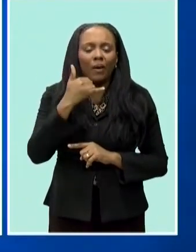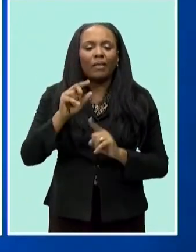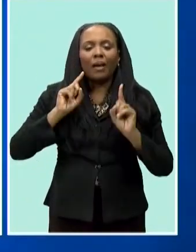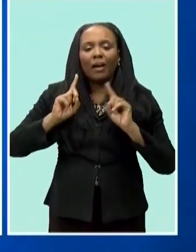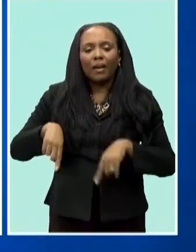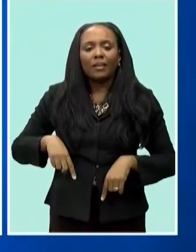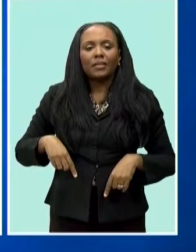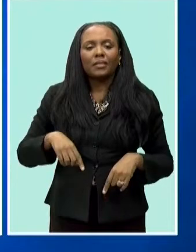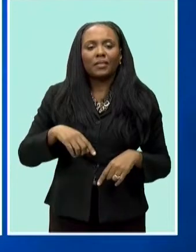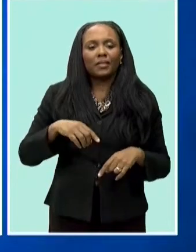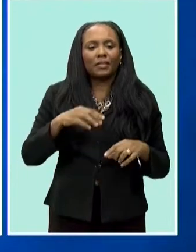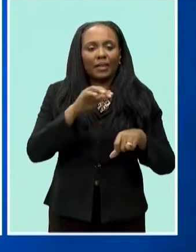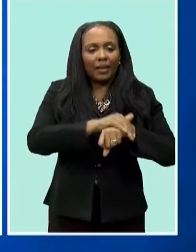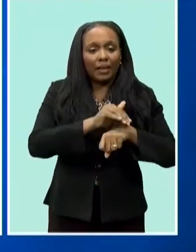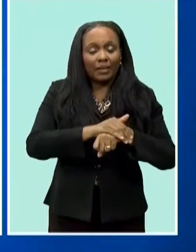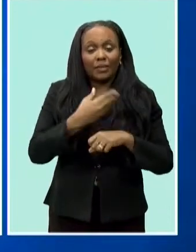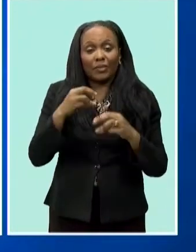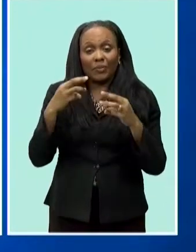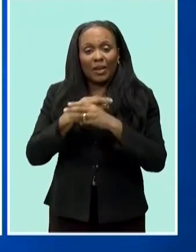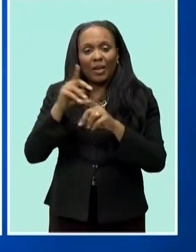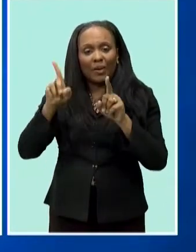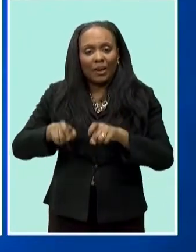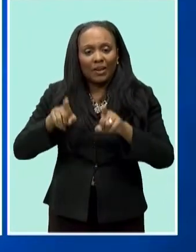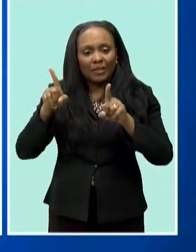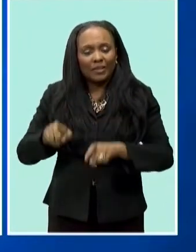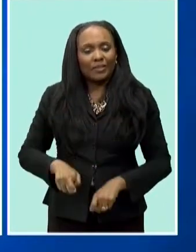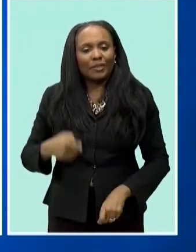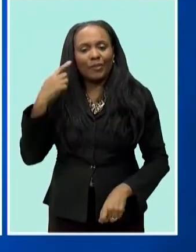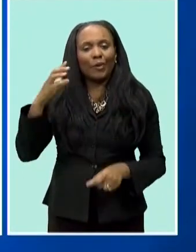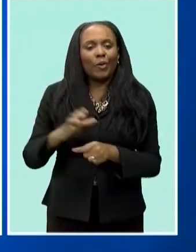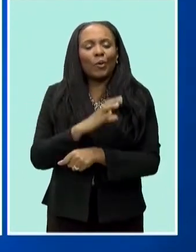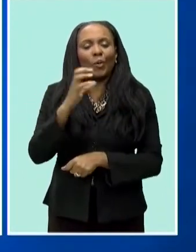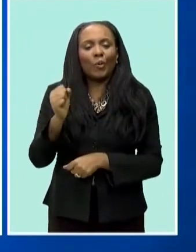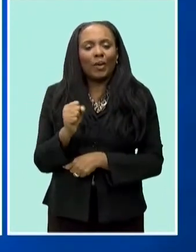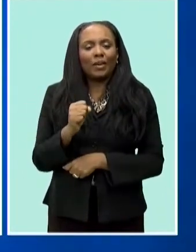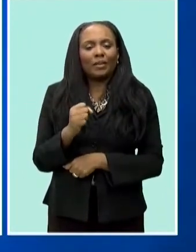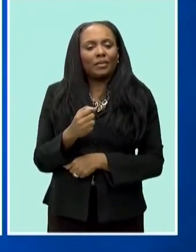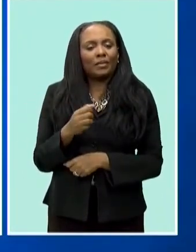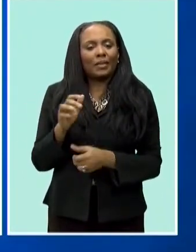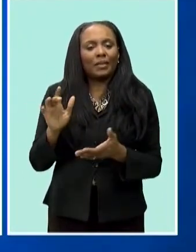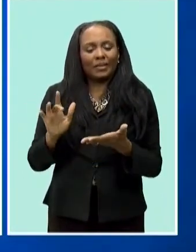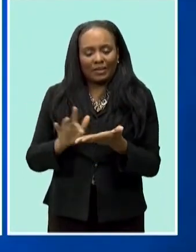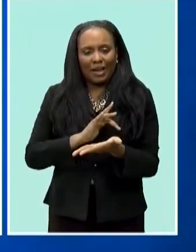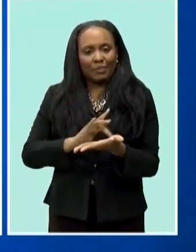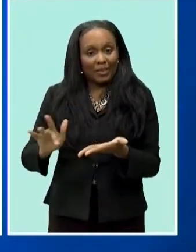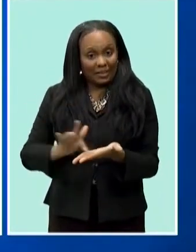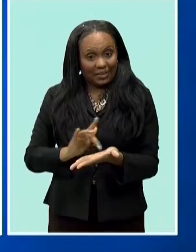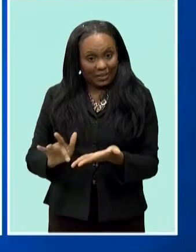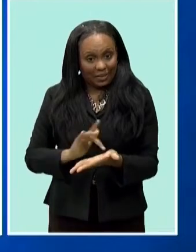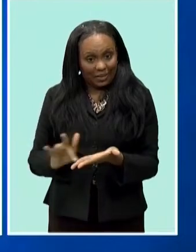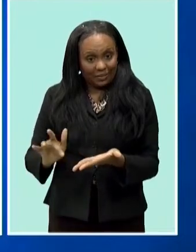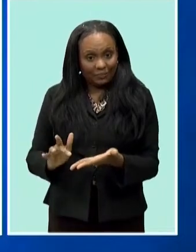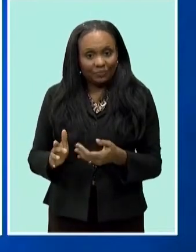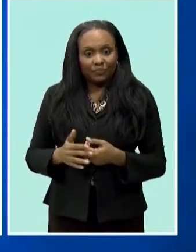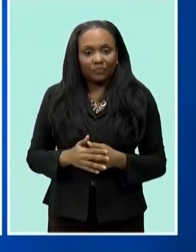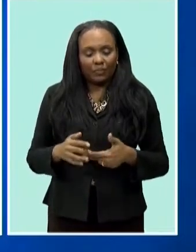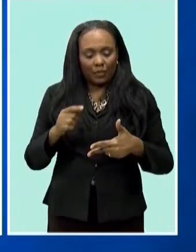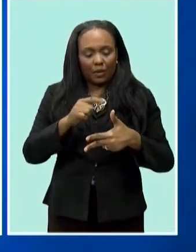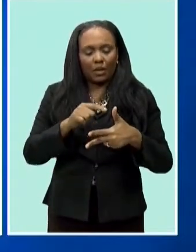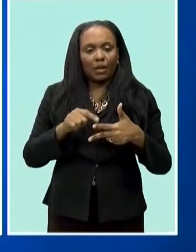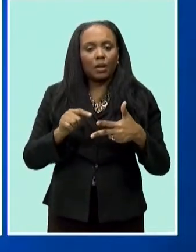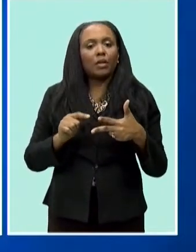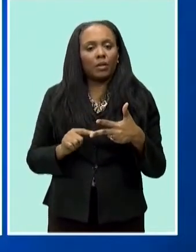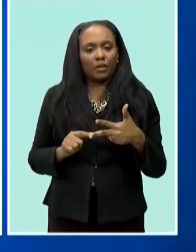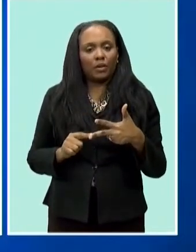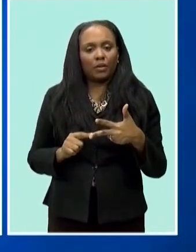mathematics questions for a chance to win one of the 11 tablets up for grabs. The Eden Lodge Youth Charitable Trust, the Embassy of the